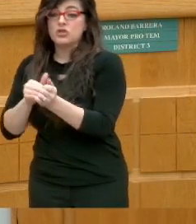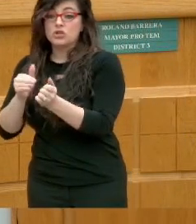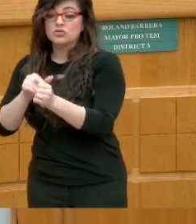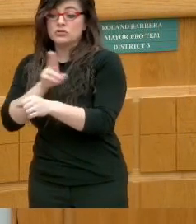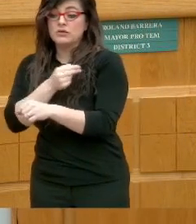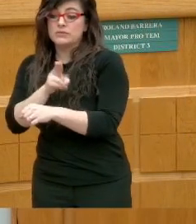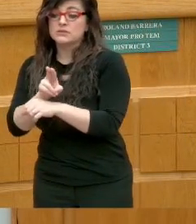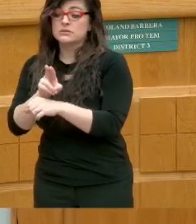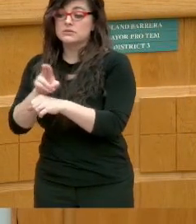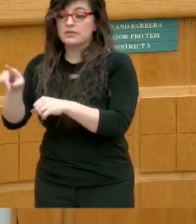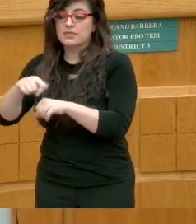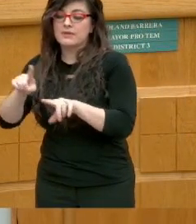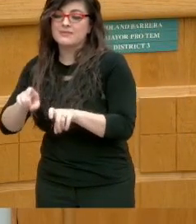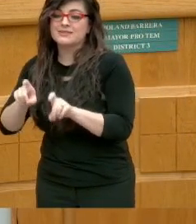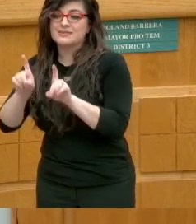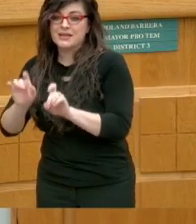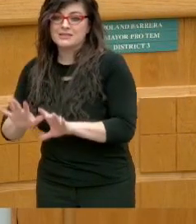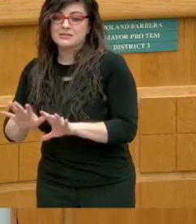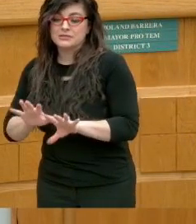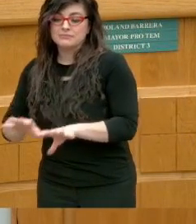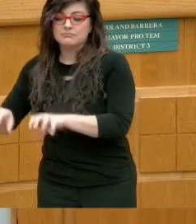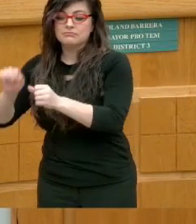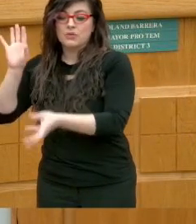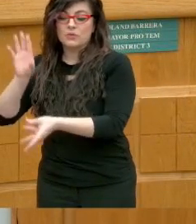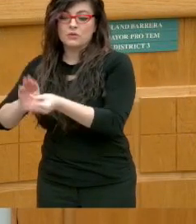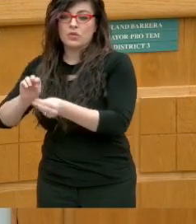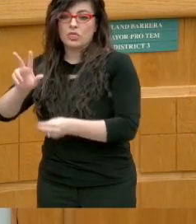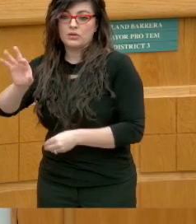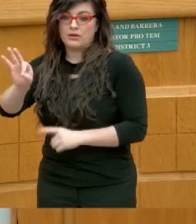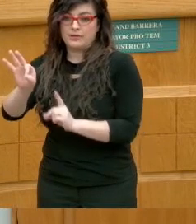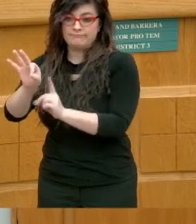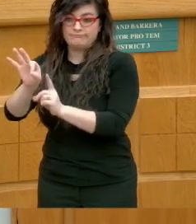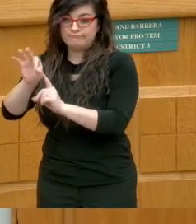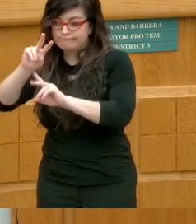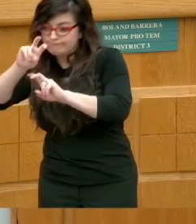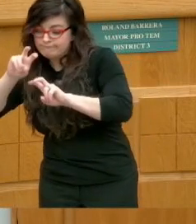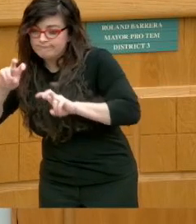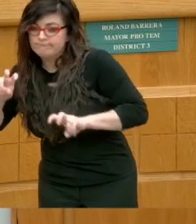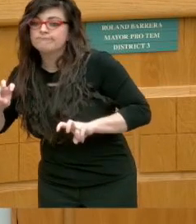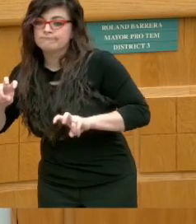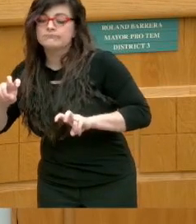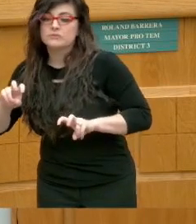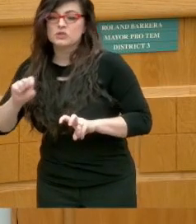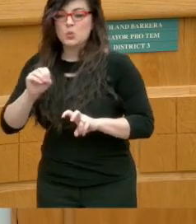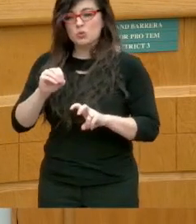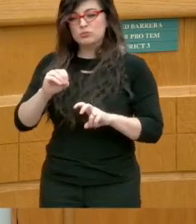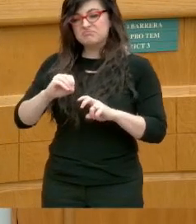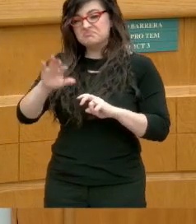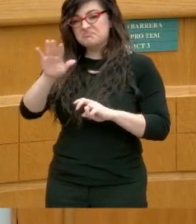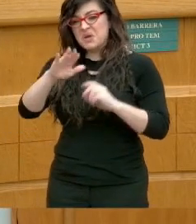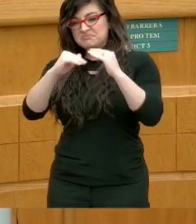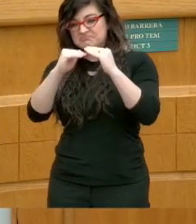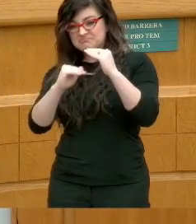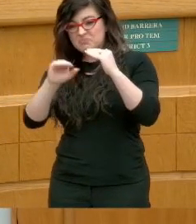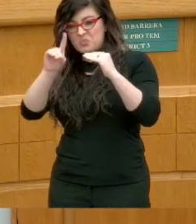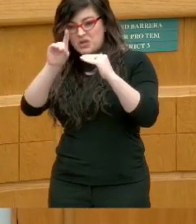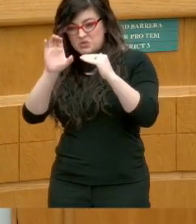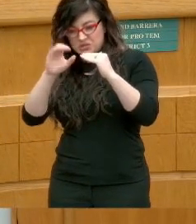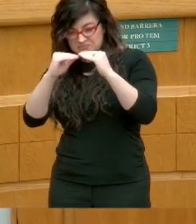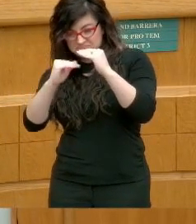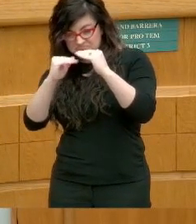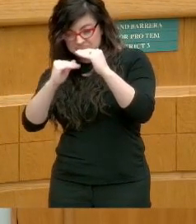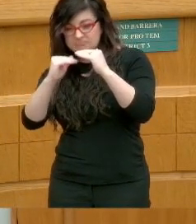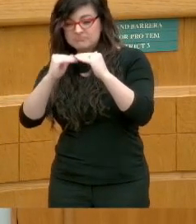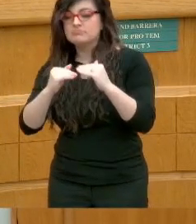to private labs a total of 39 specimens to be analyzed. So in total, just under 100 tests analyzed in Nueces